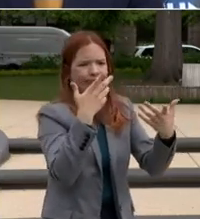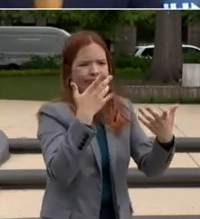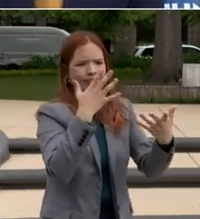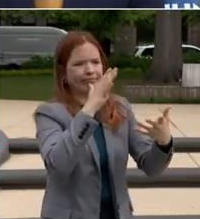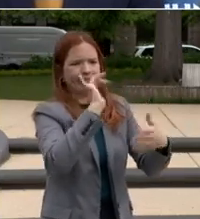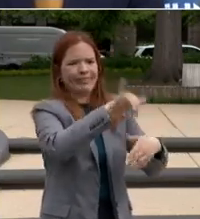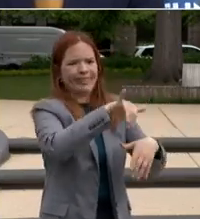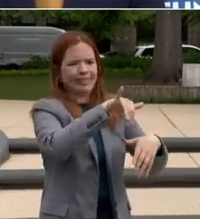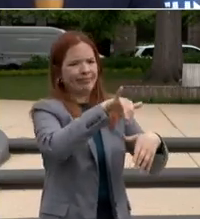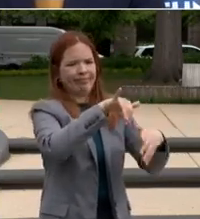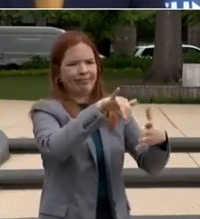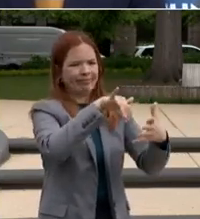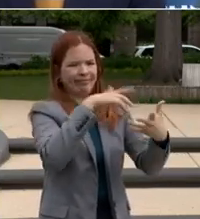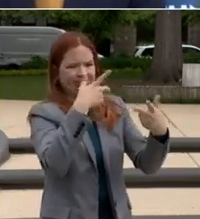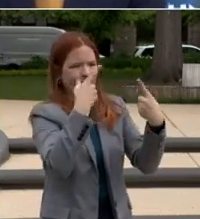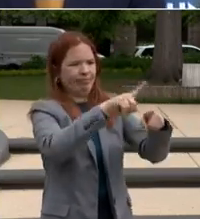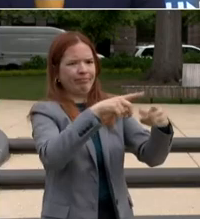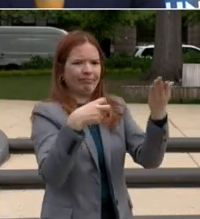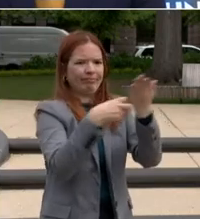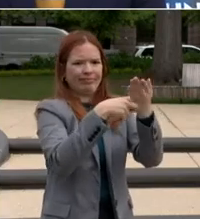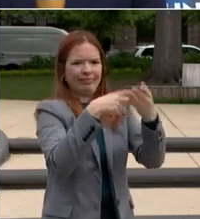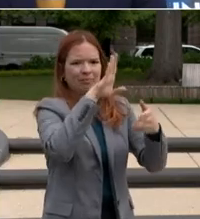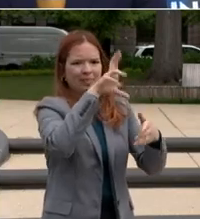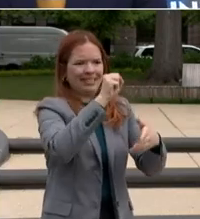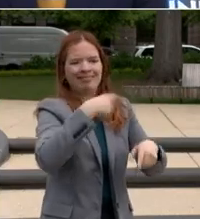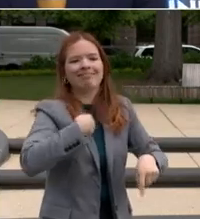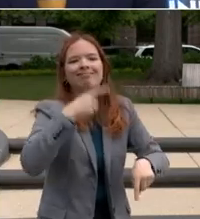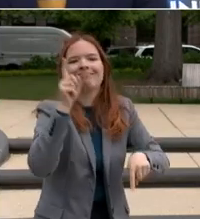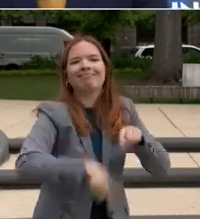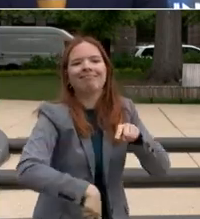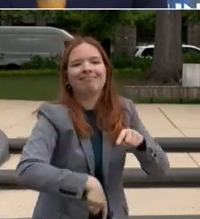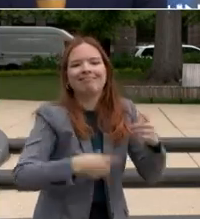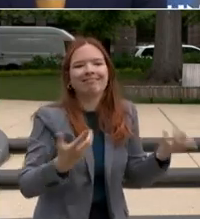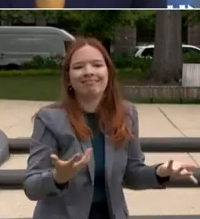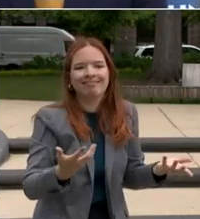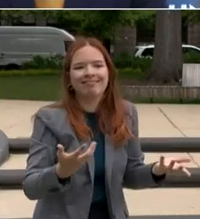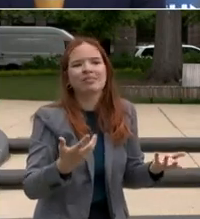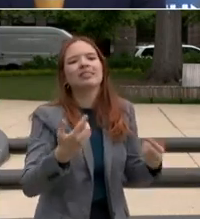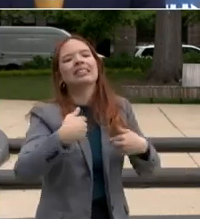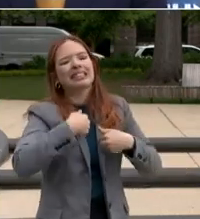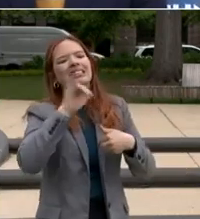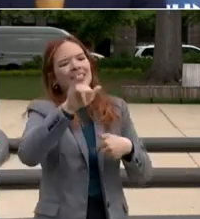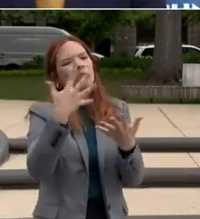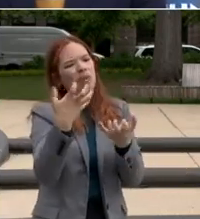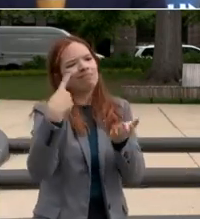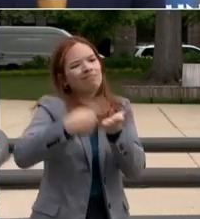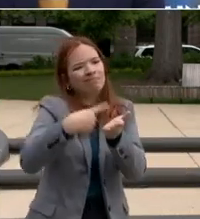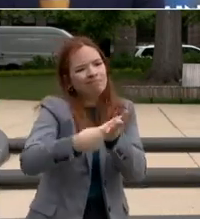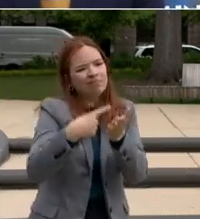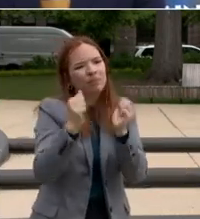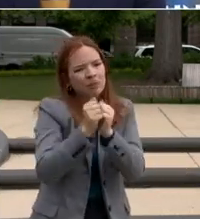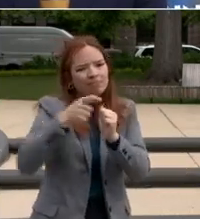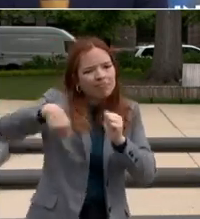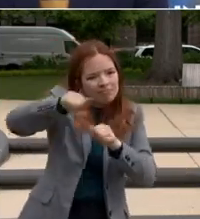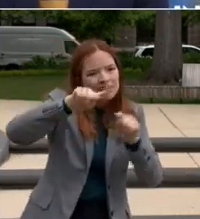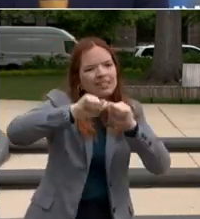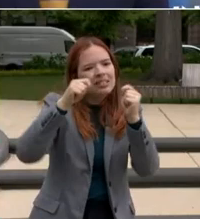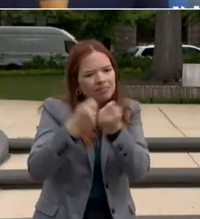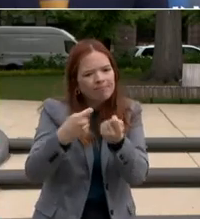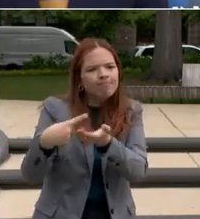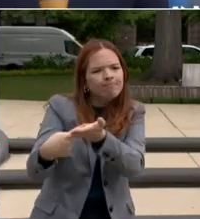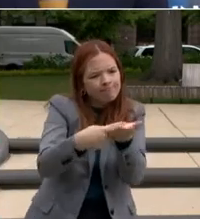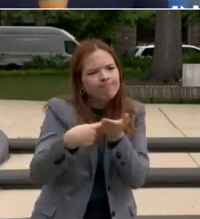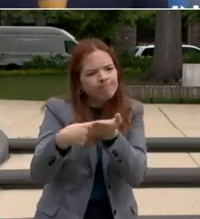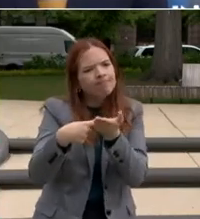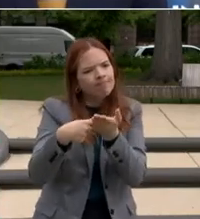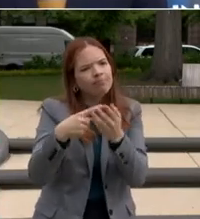tickets. And so I want to be able to talk amongst our team about the people who have